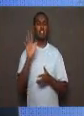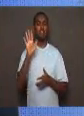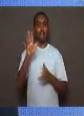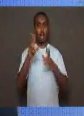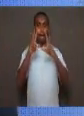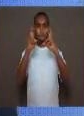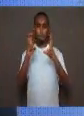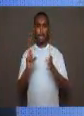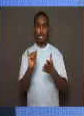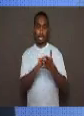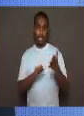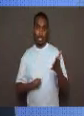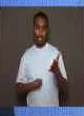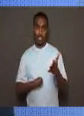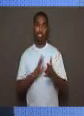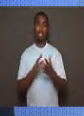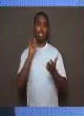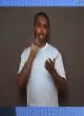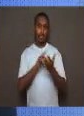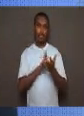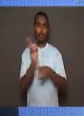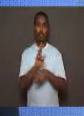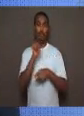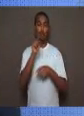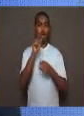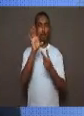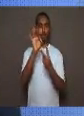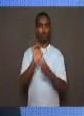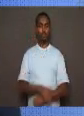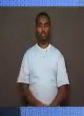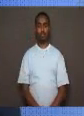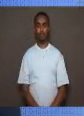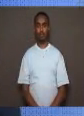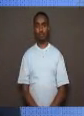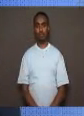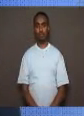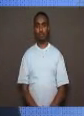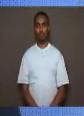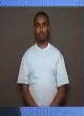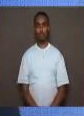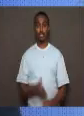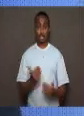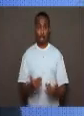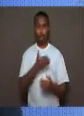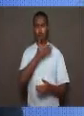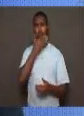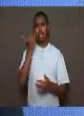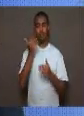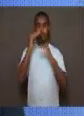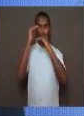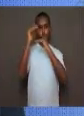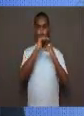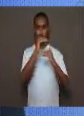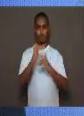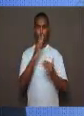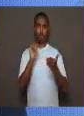a 5-paragraph essay that reviews the film you have chosen. It is best to